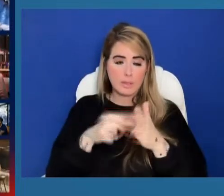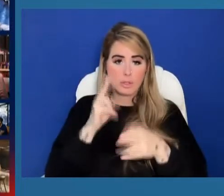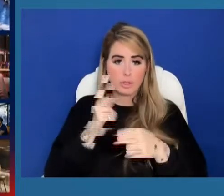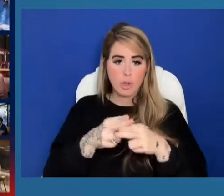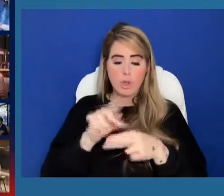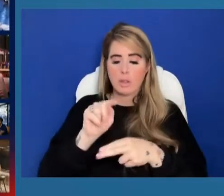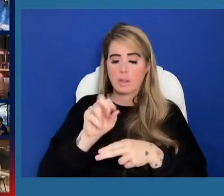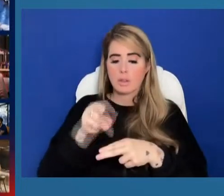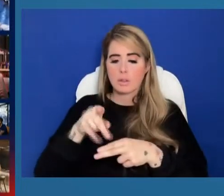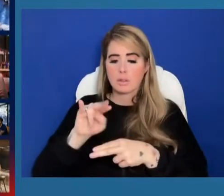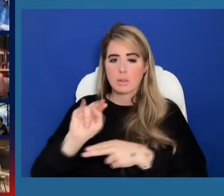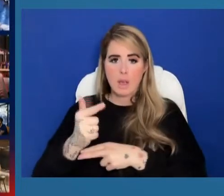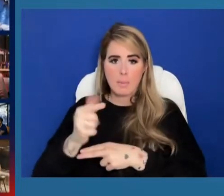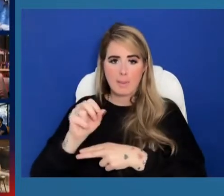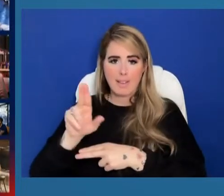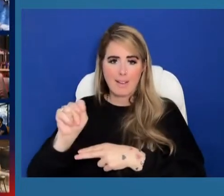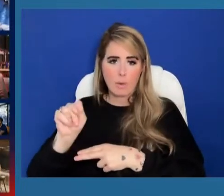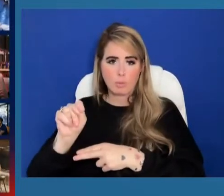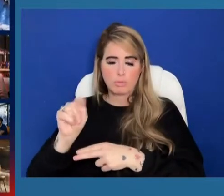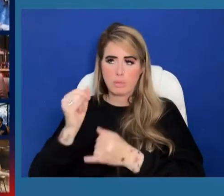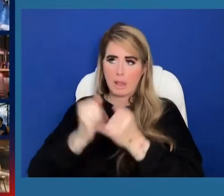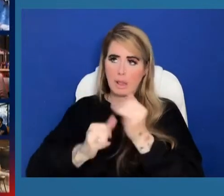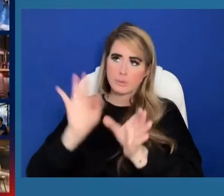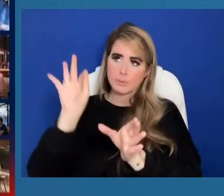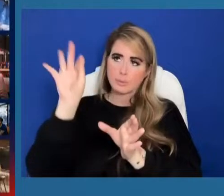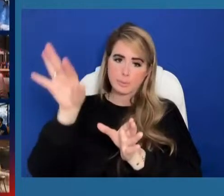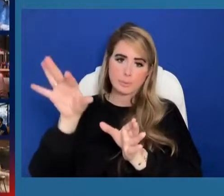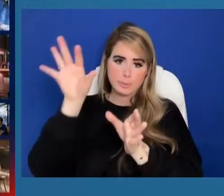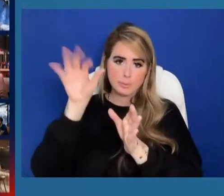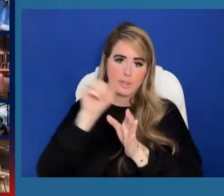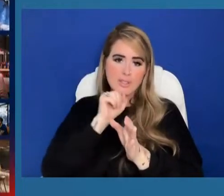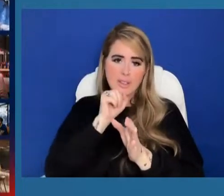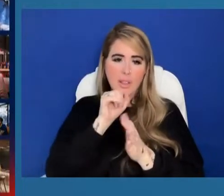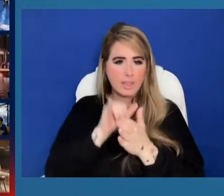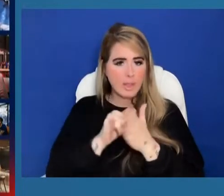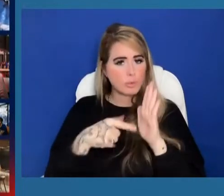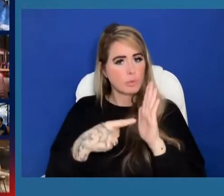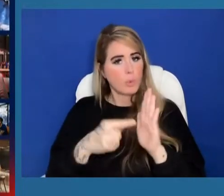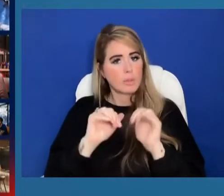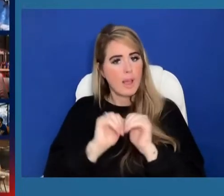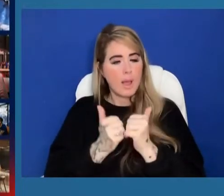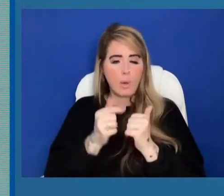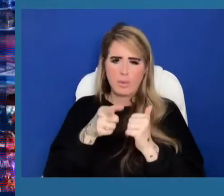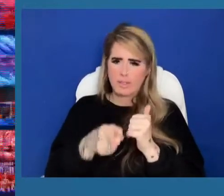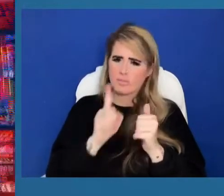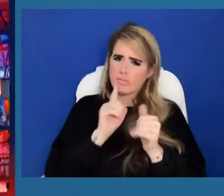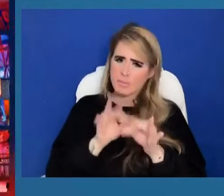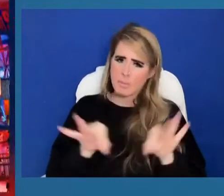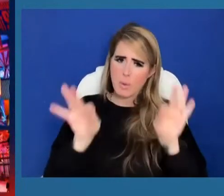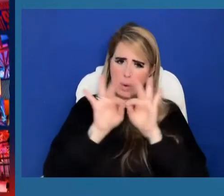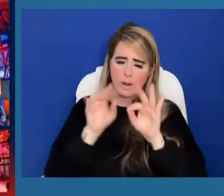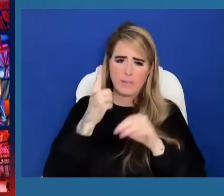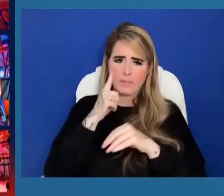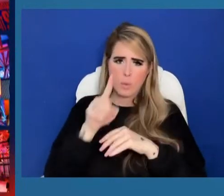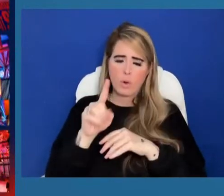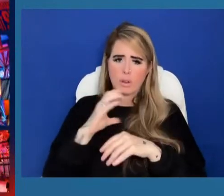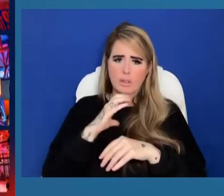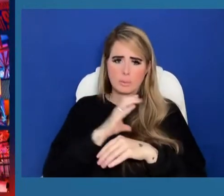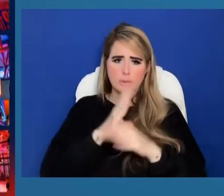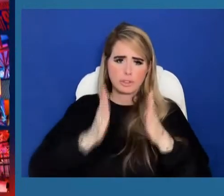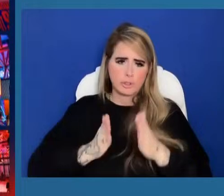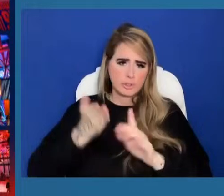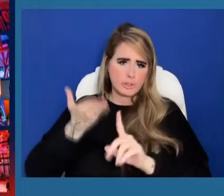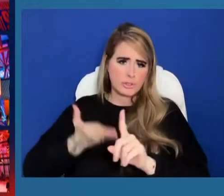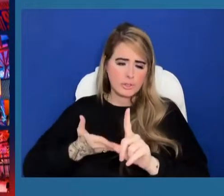ceremony. I think that speaks to just how important this event is to Commissioner Goodell and how much he cares about each